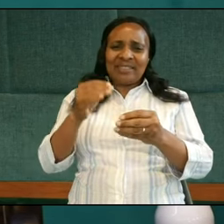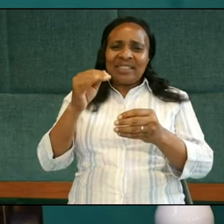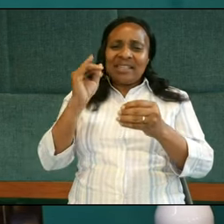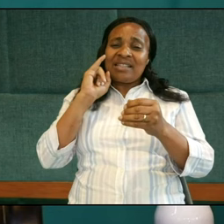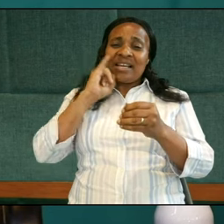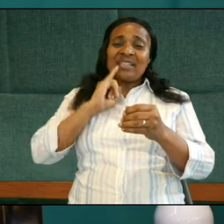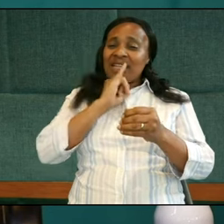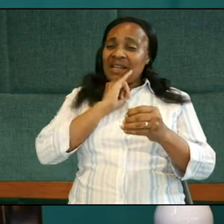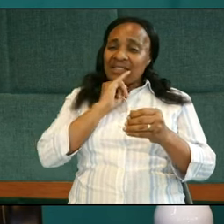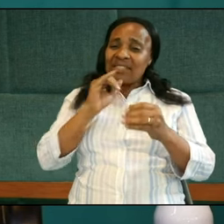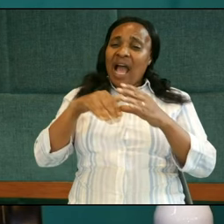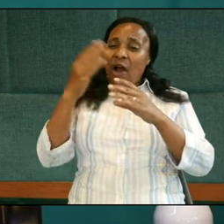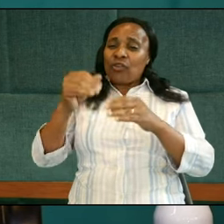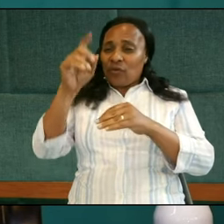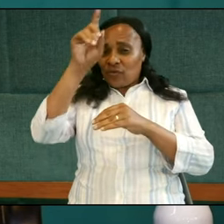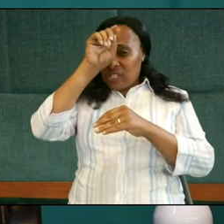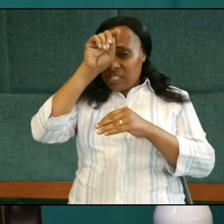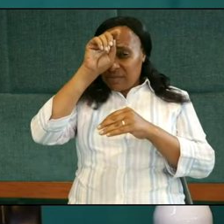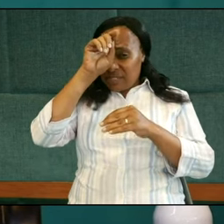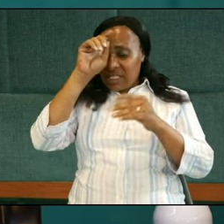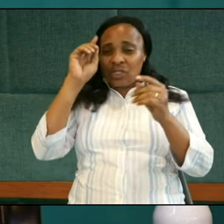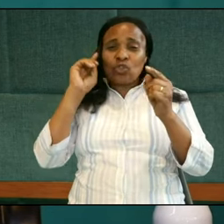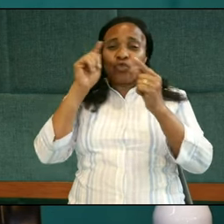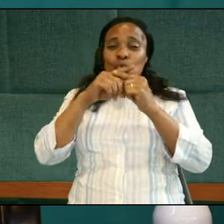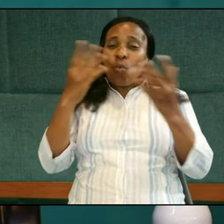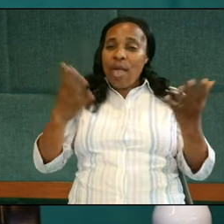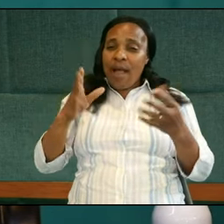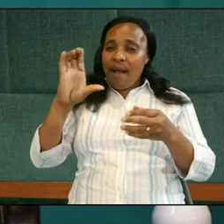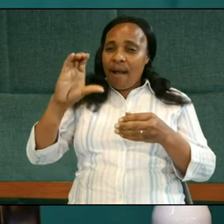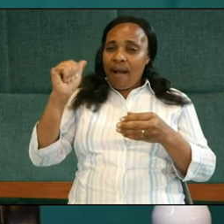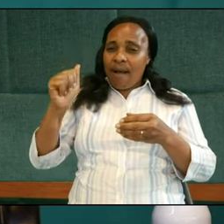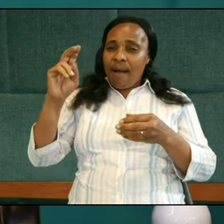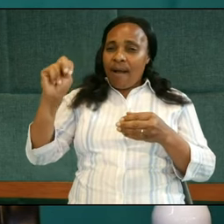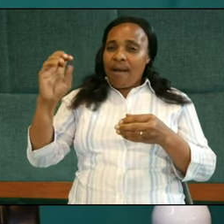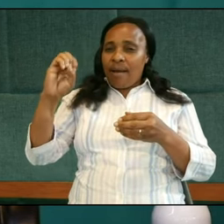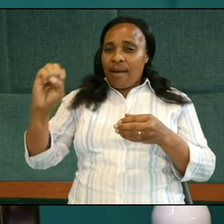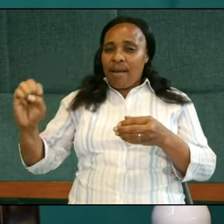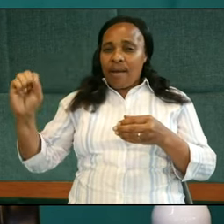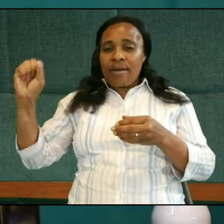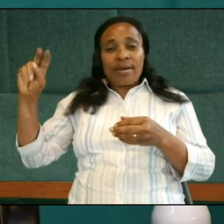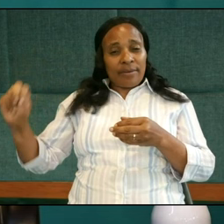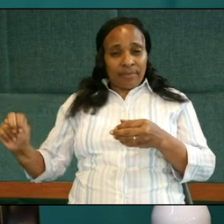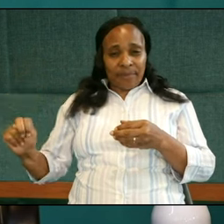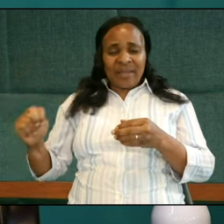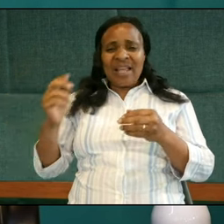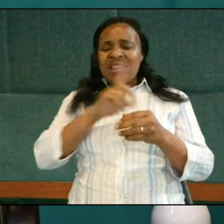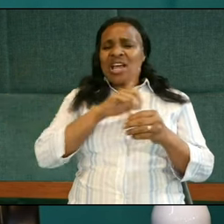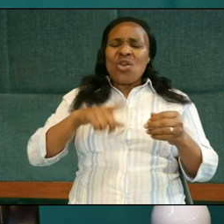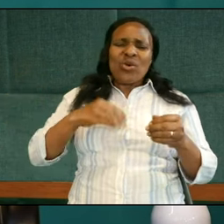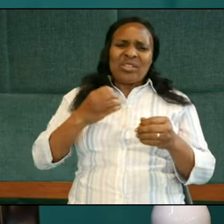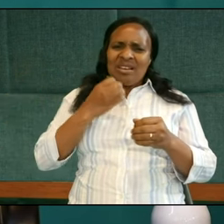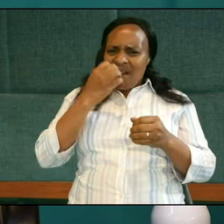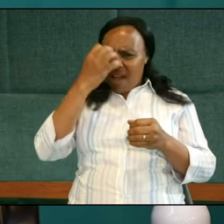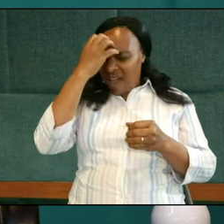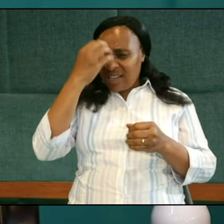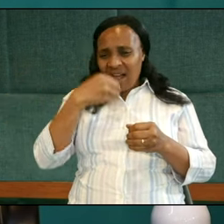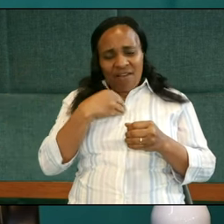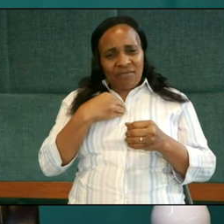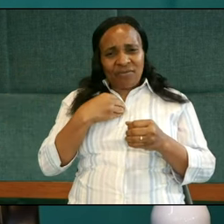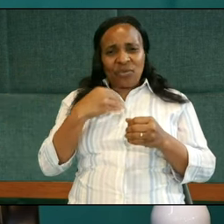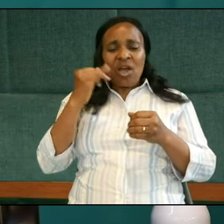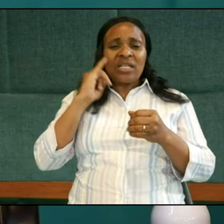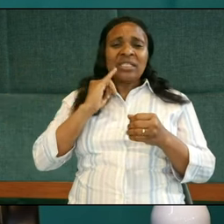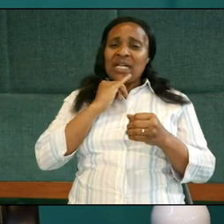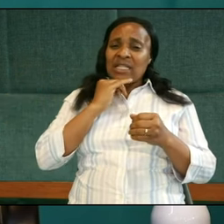Egypt and was leading them to Canaan. So here, Nini, the Lord is really angry at the Israelites